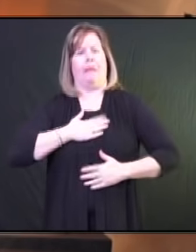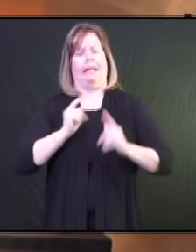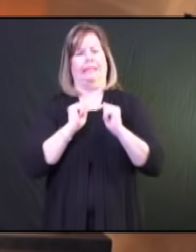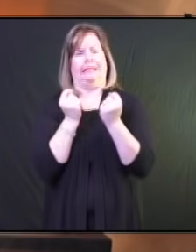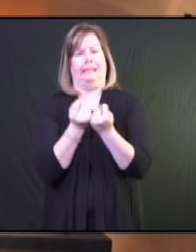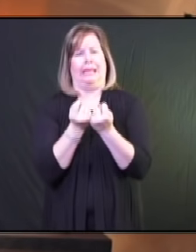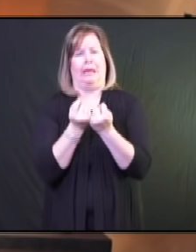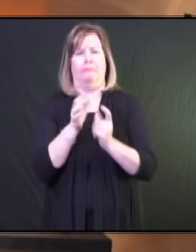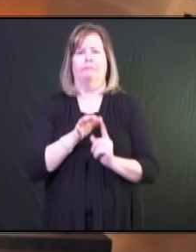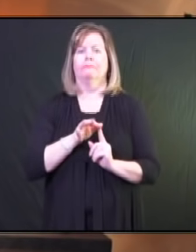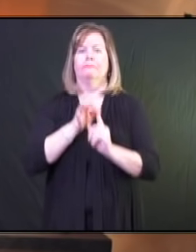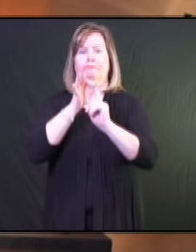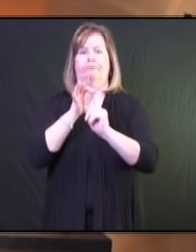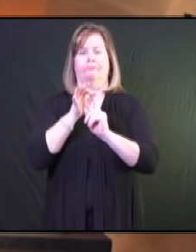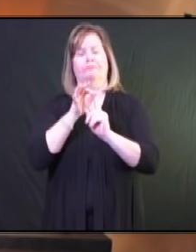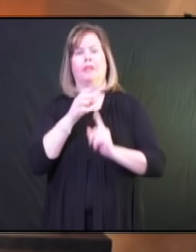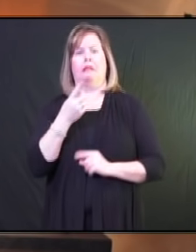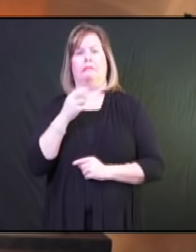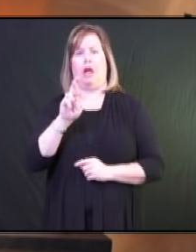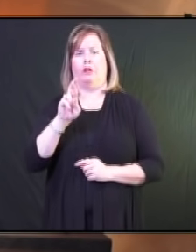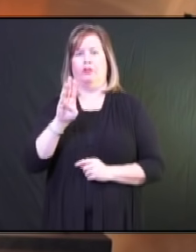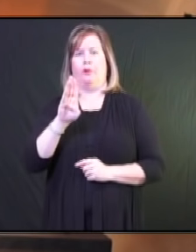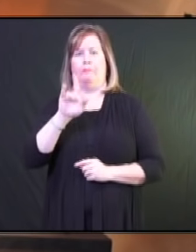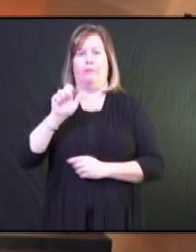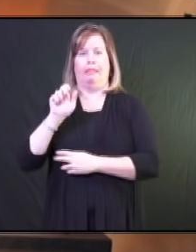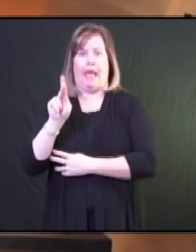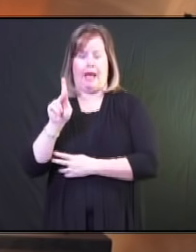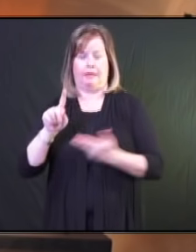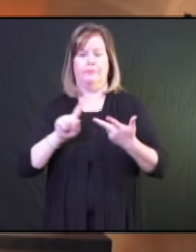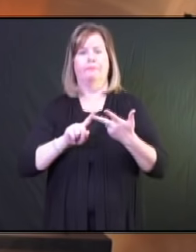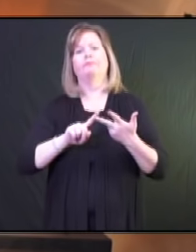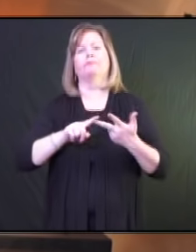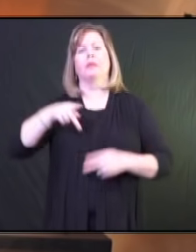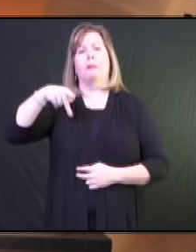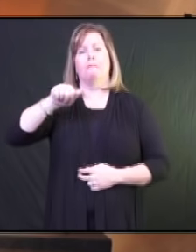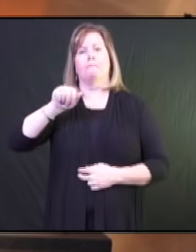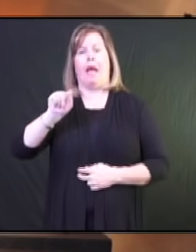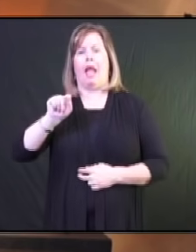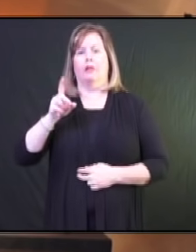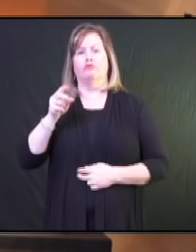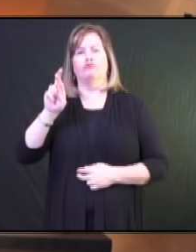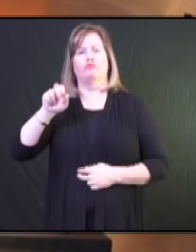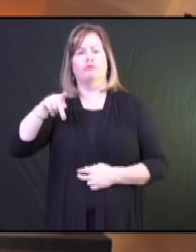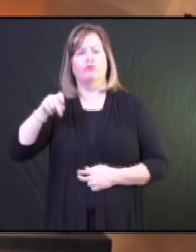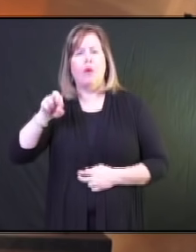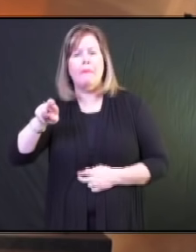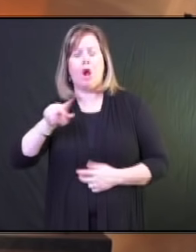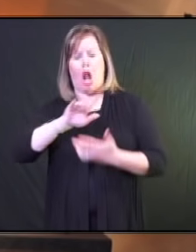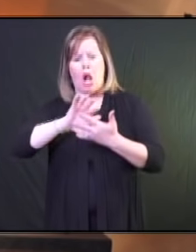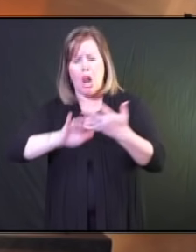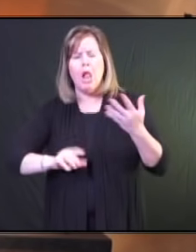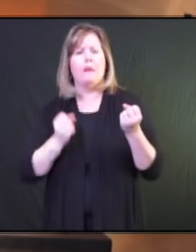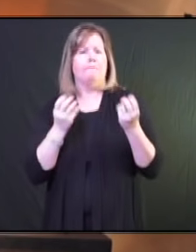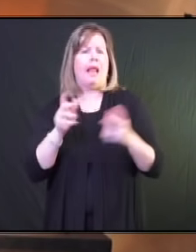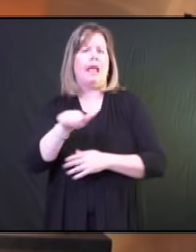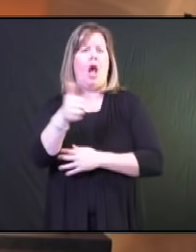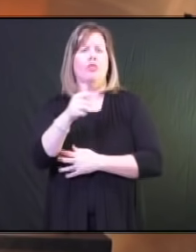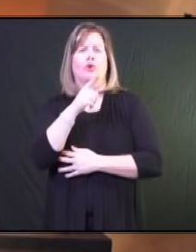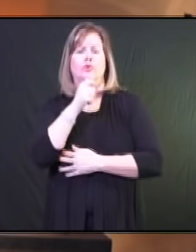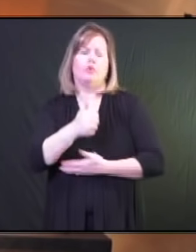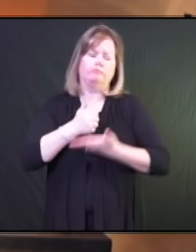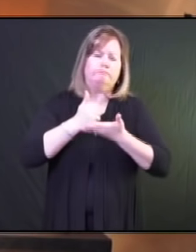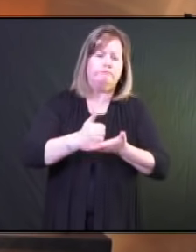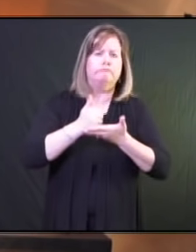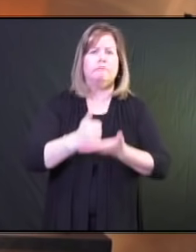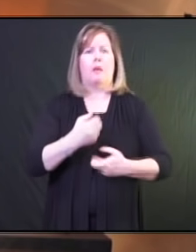Carla Black and Pat Draper and so many others who have done their part to make sure that our health department is